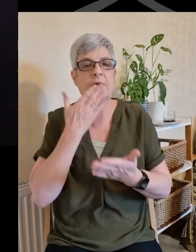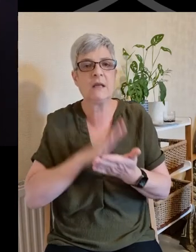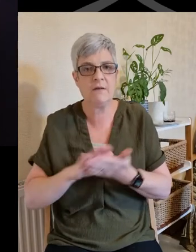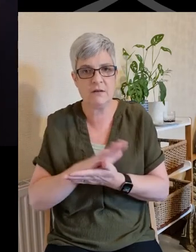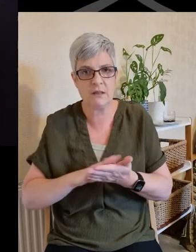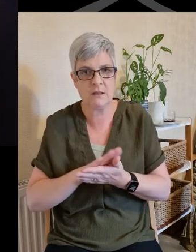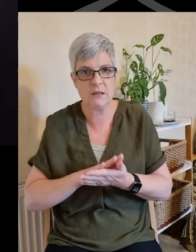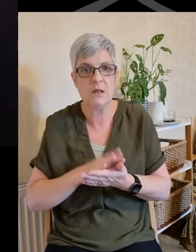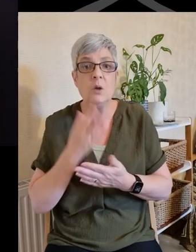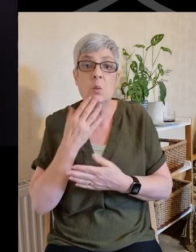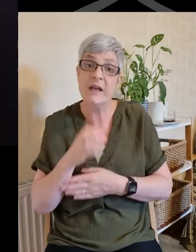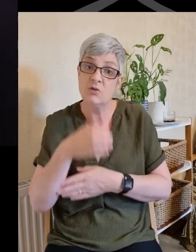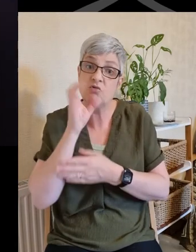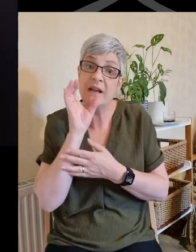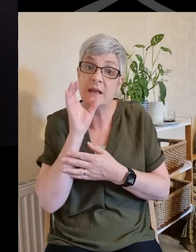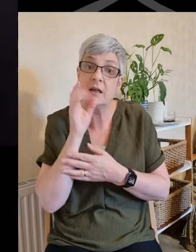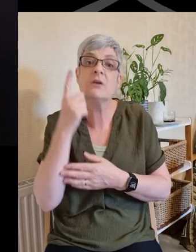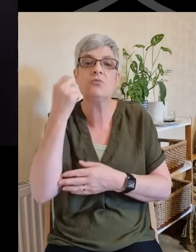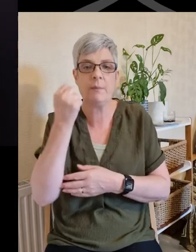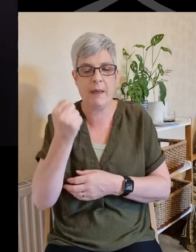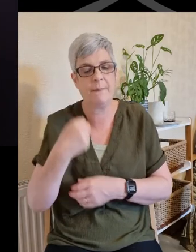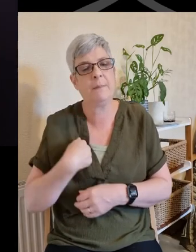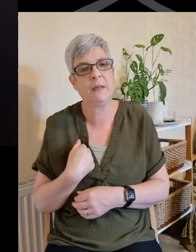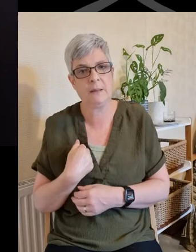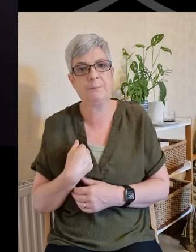drink it, remembering me."